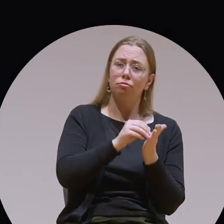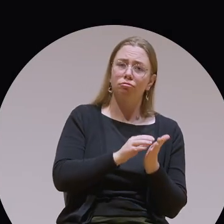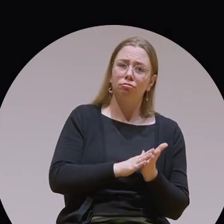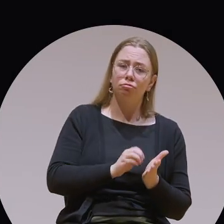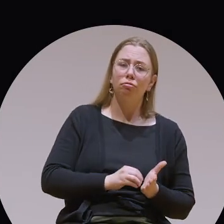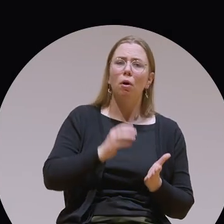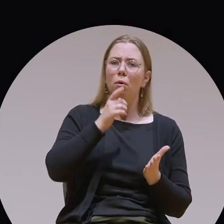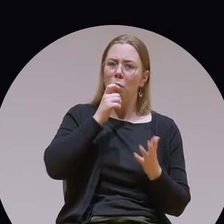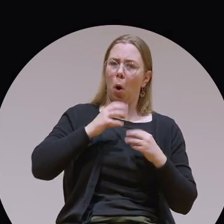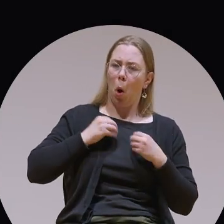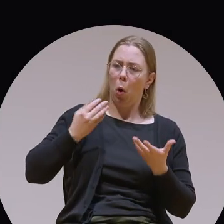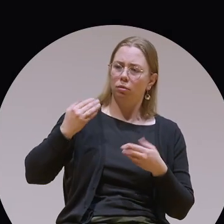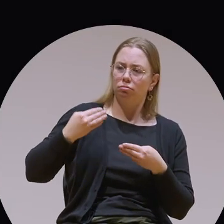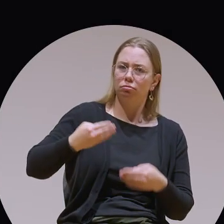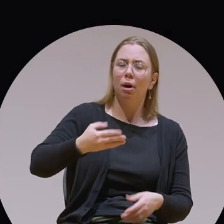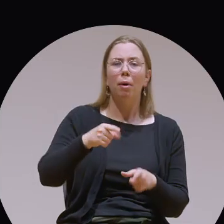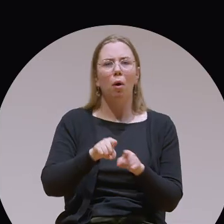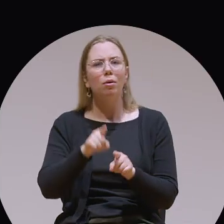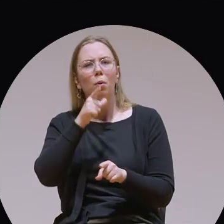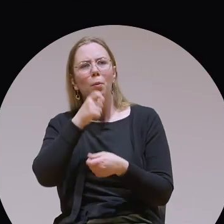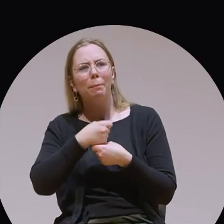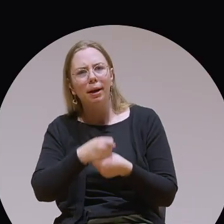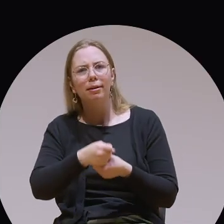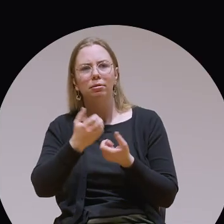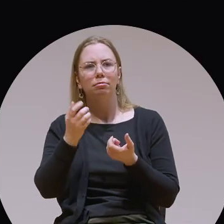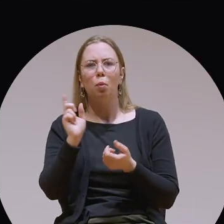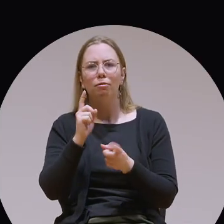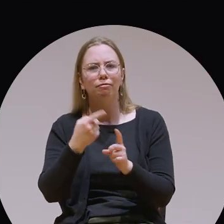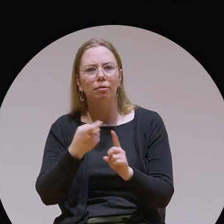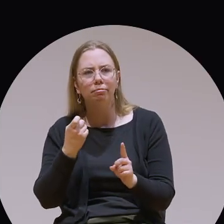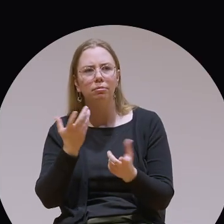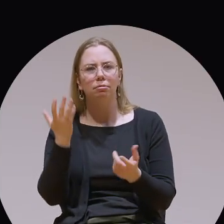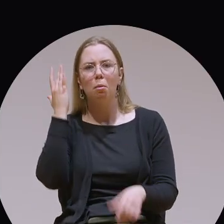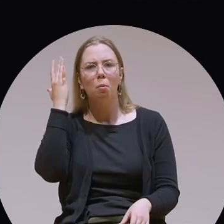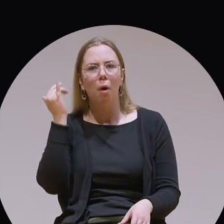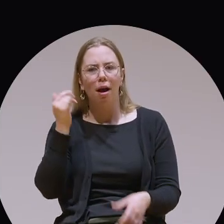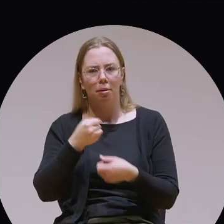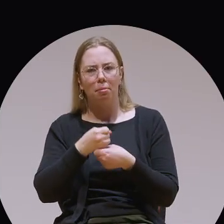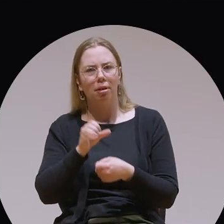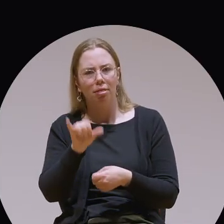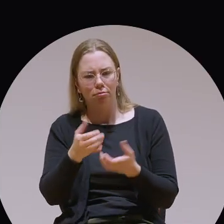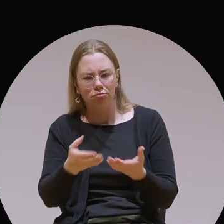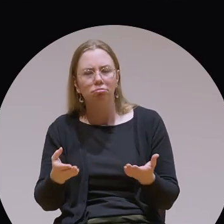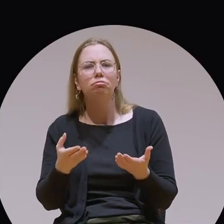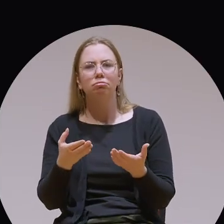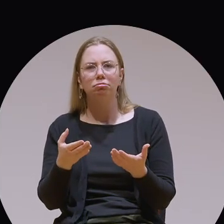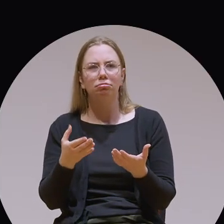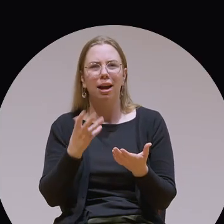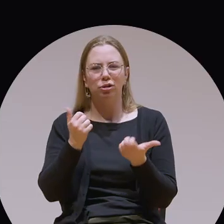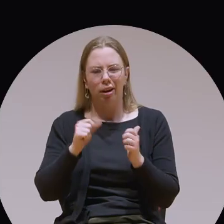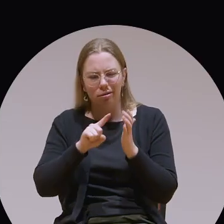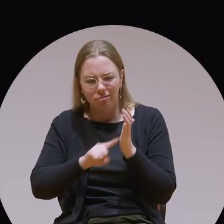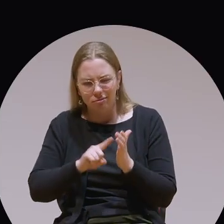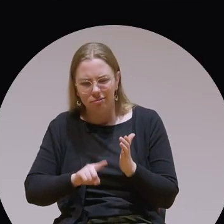an object, where it came from, why it was made, and for the Met, the journey it took from its point of origin to